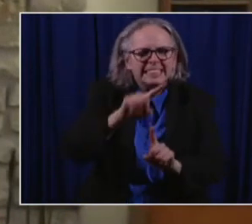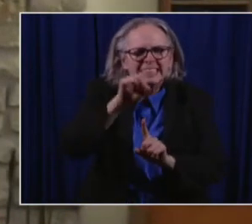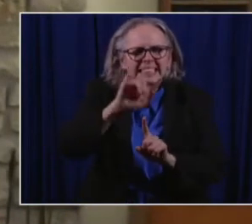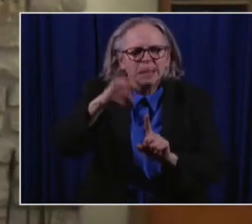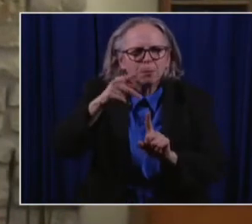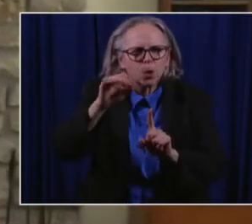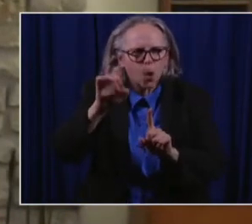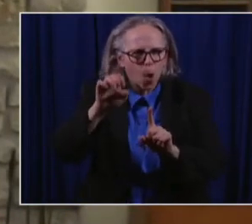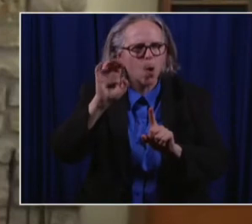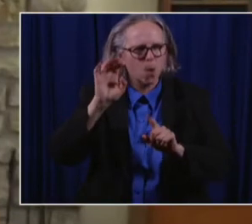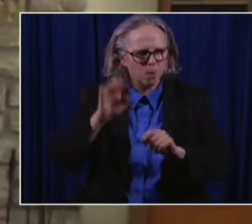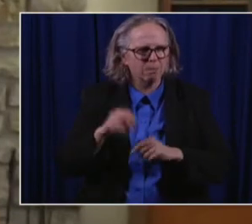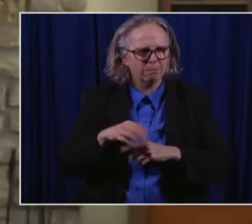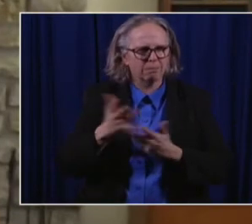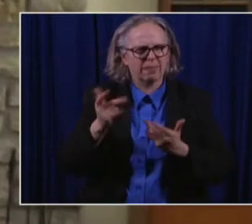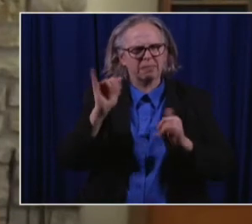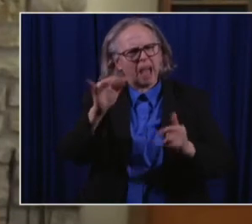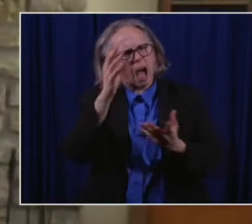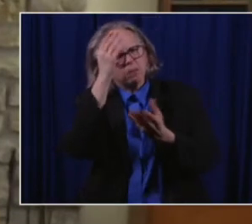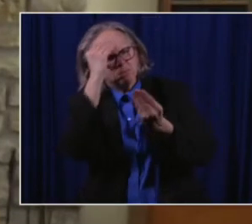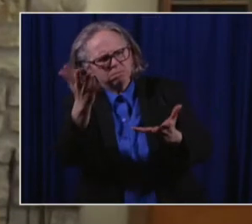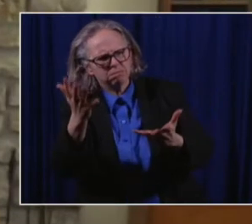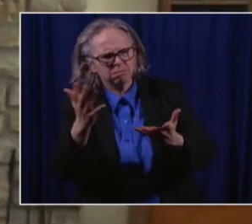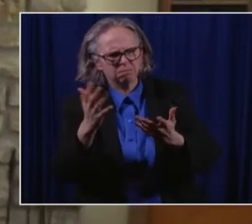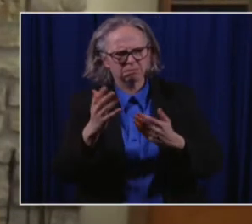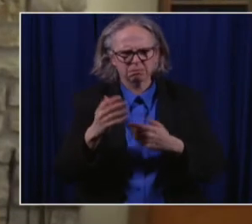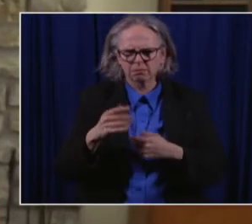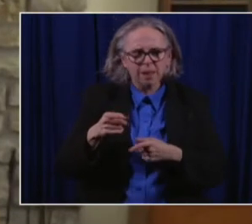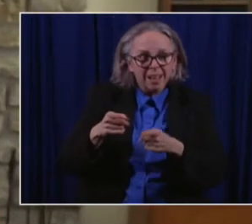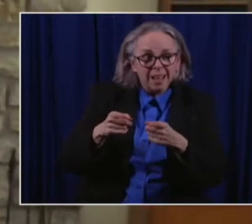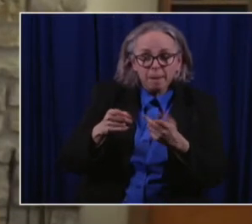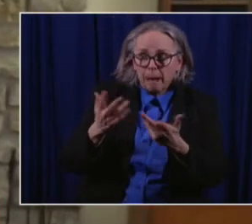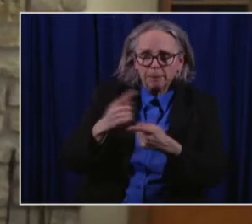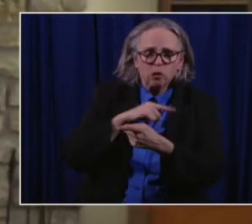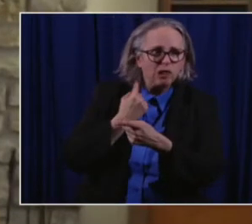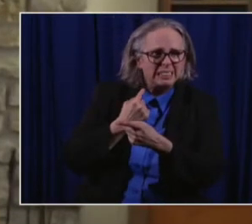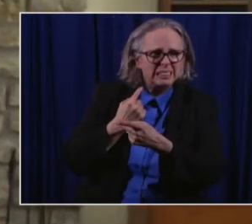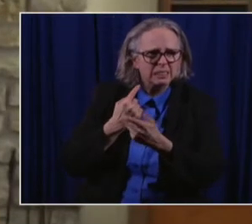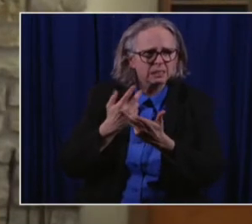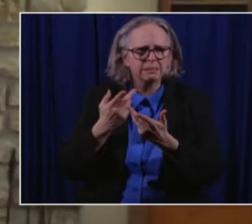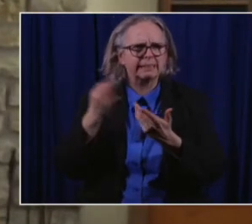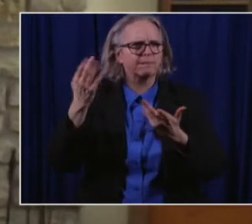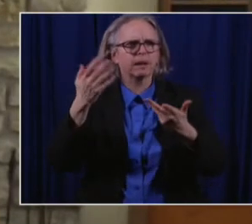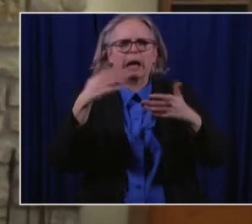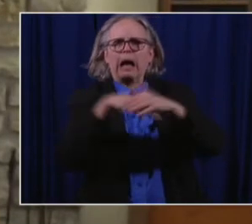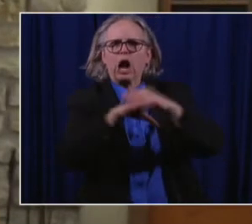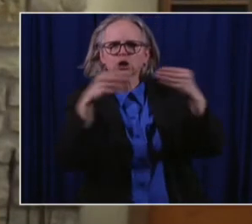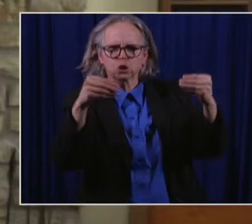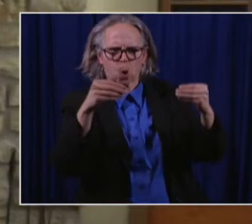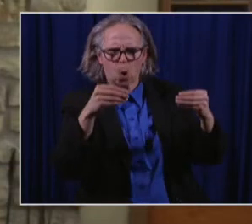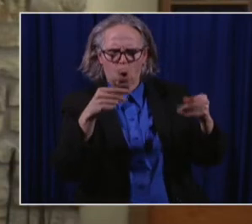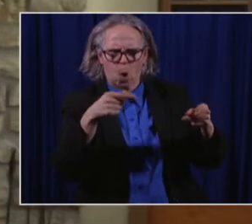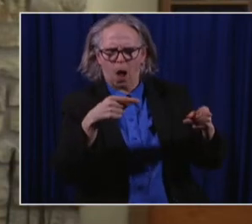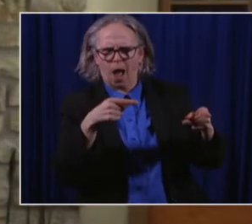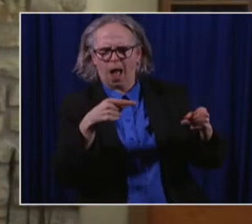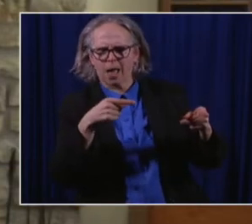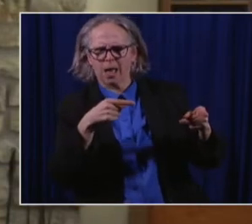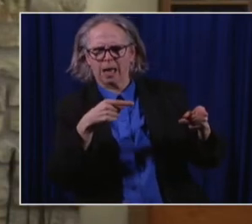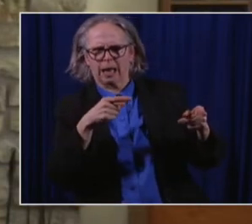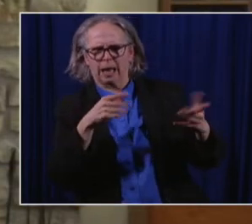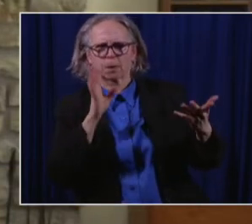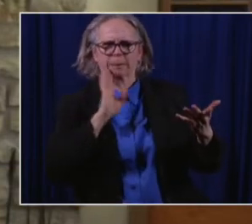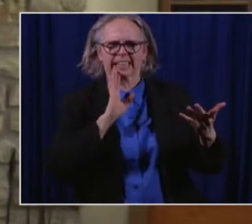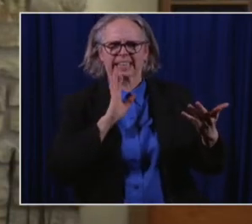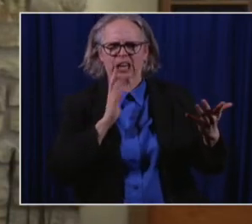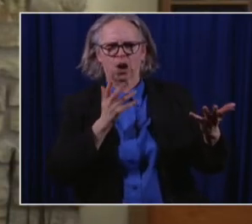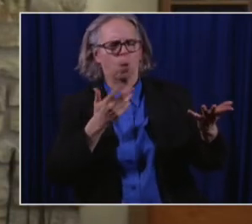in a building or somewhere else running into somebody or talking with someone or having a beer with someone or whatever who has